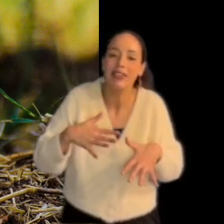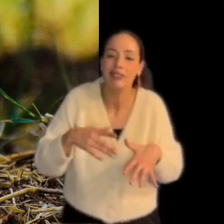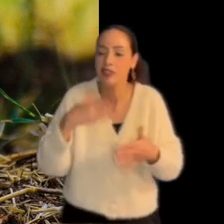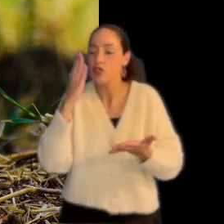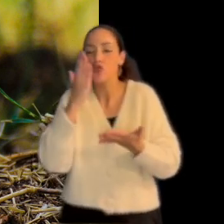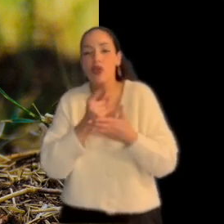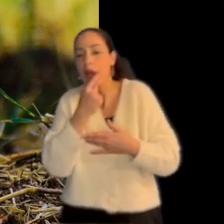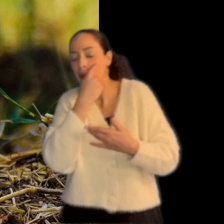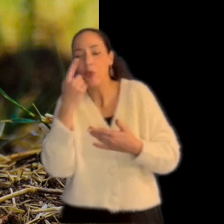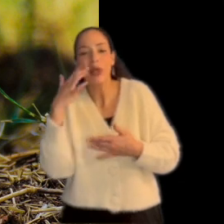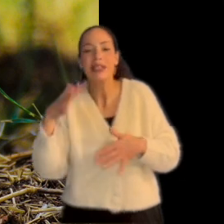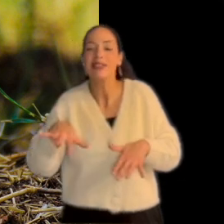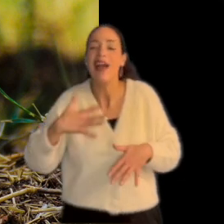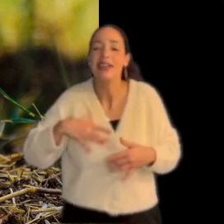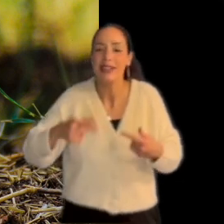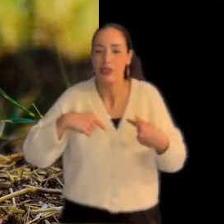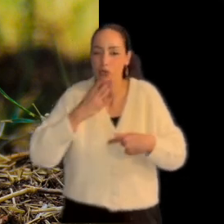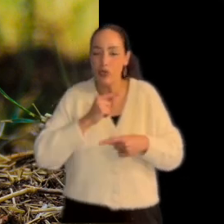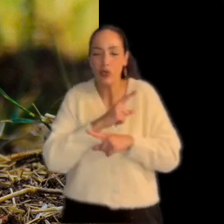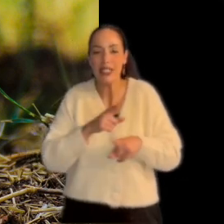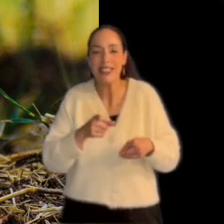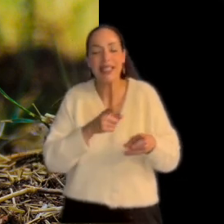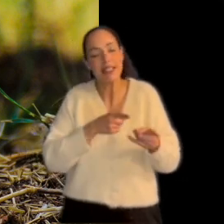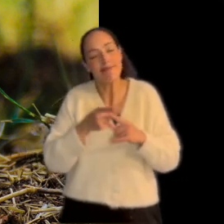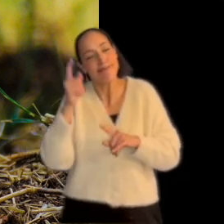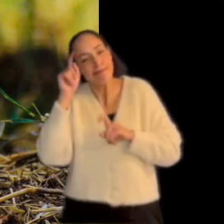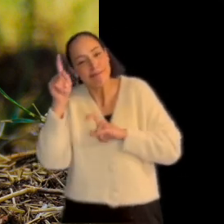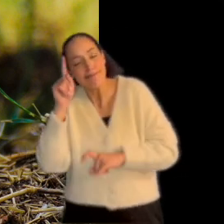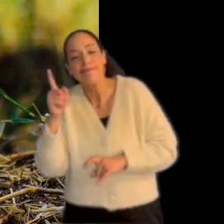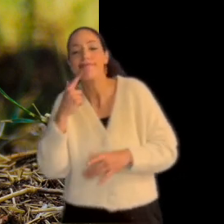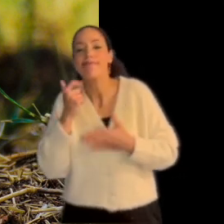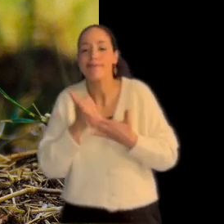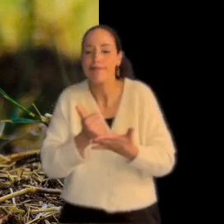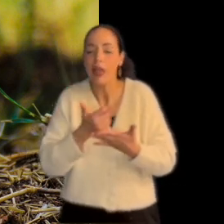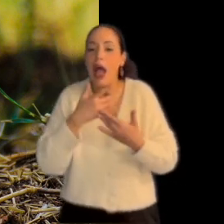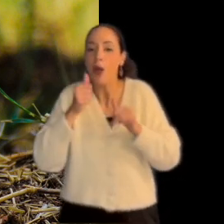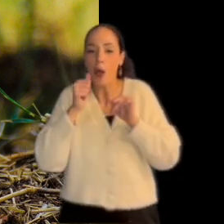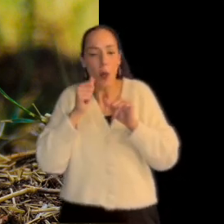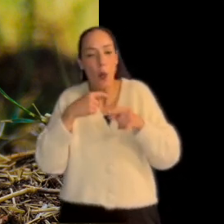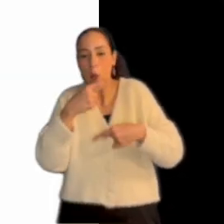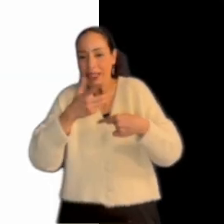than standing in that place beside somebody when their world has plunged into darkness.